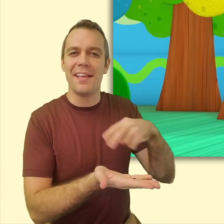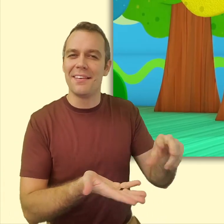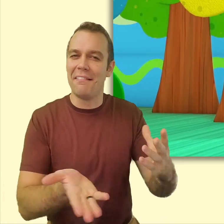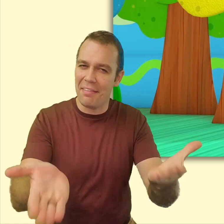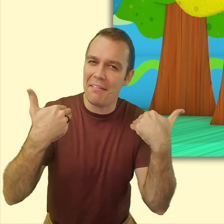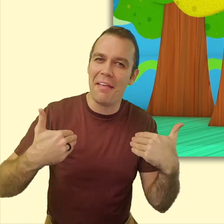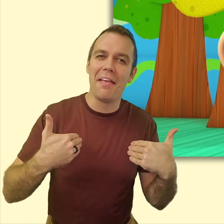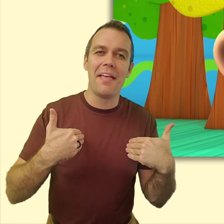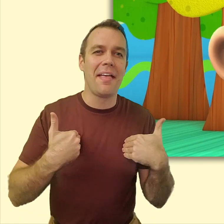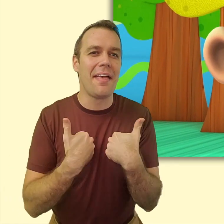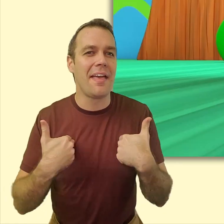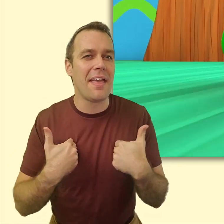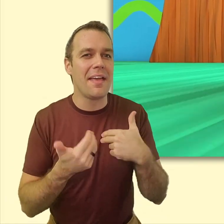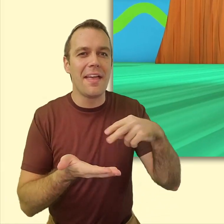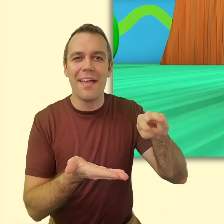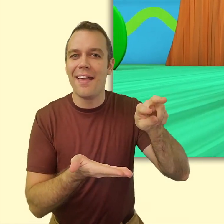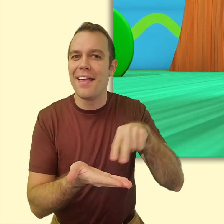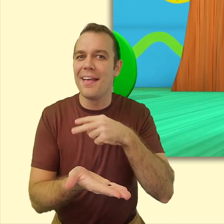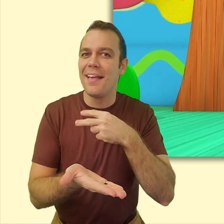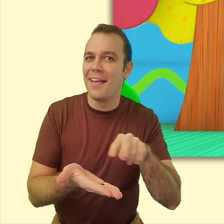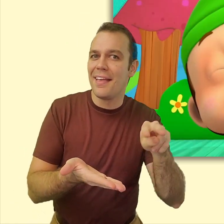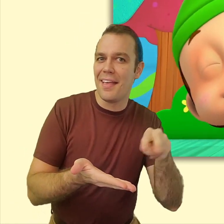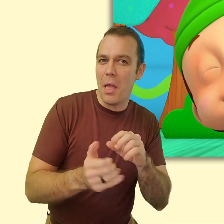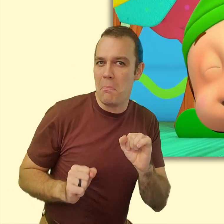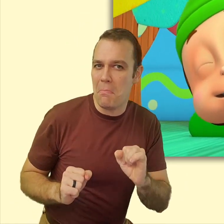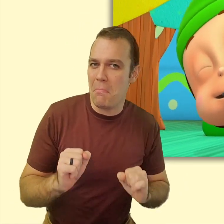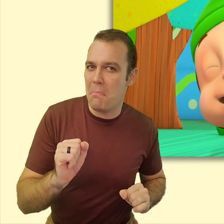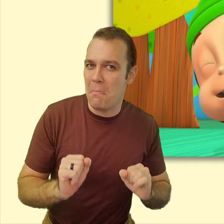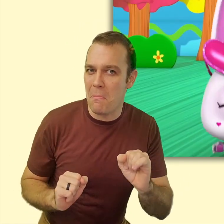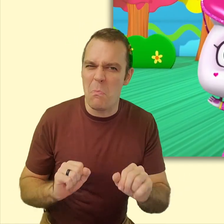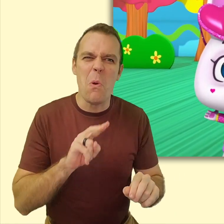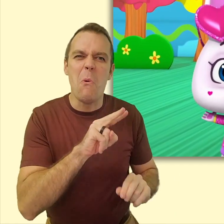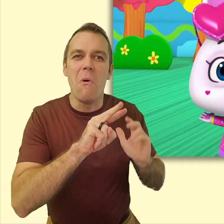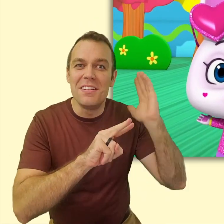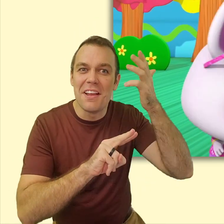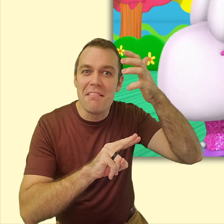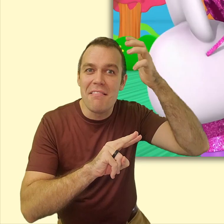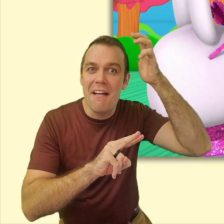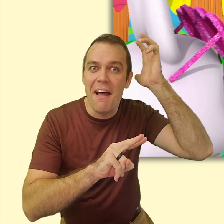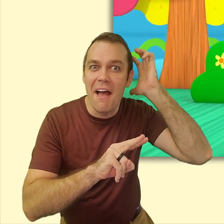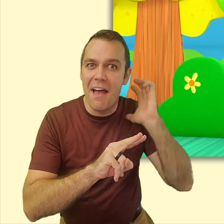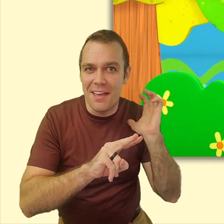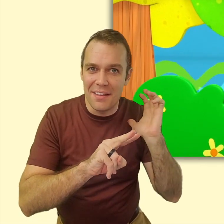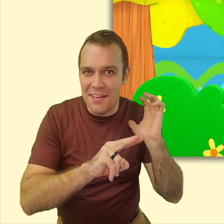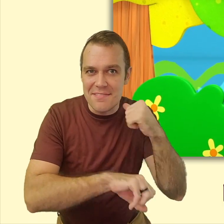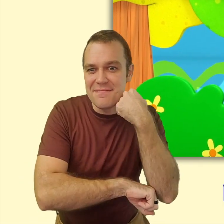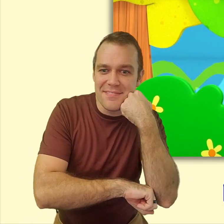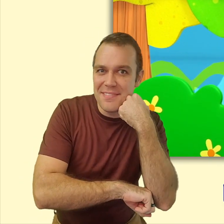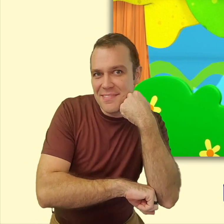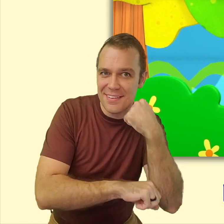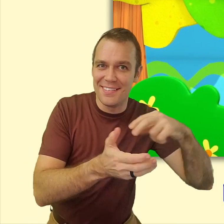The animal dance, do a little boogie, a little boogie. Watch Mr. Lion clap his